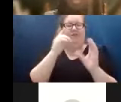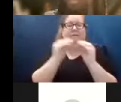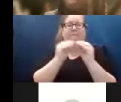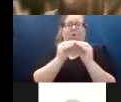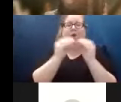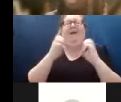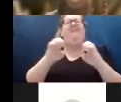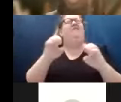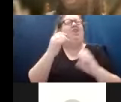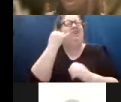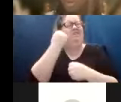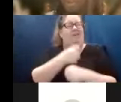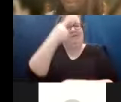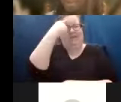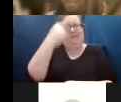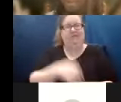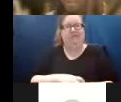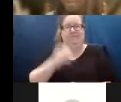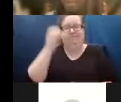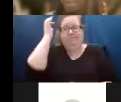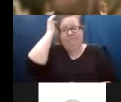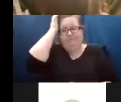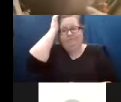effort, if that makes sense.